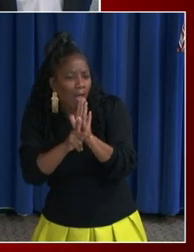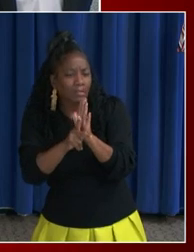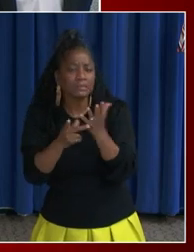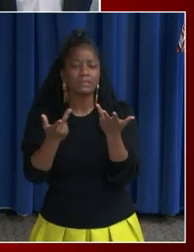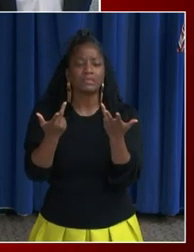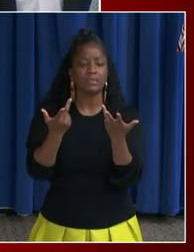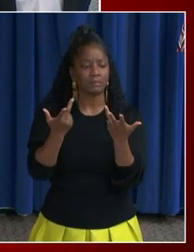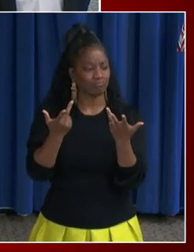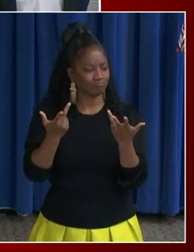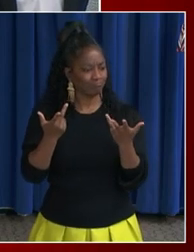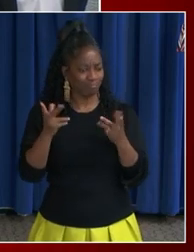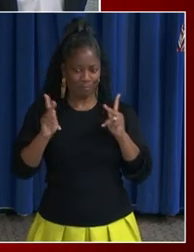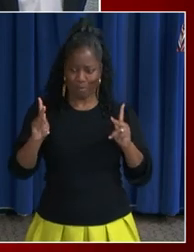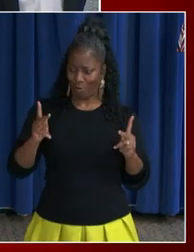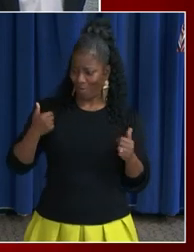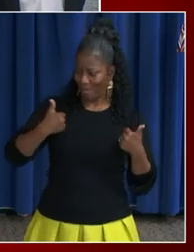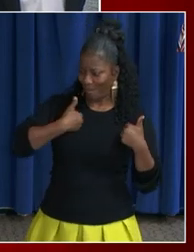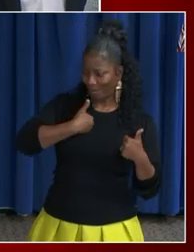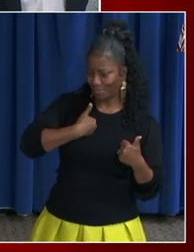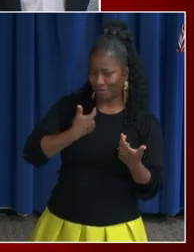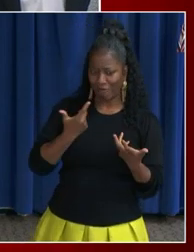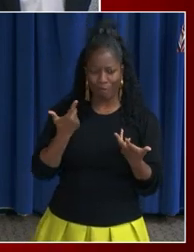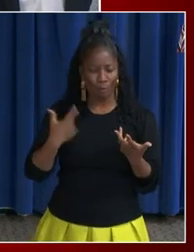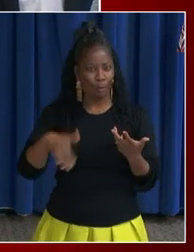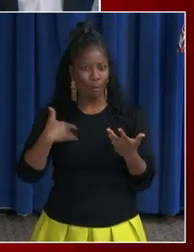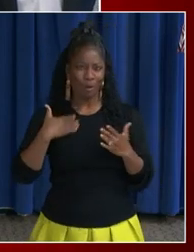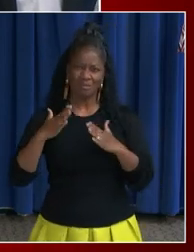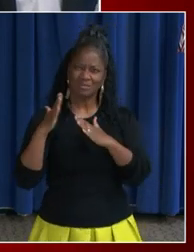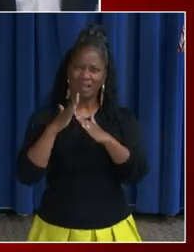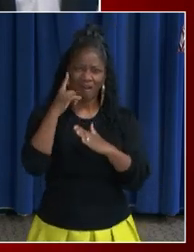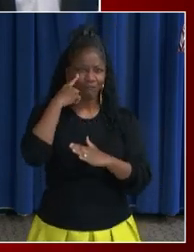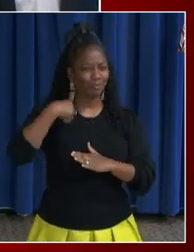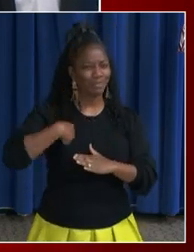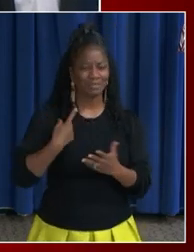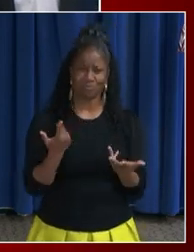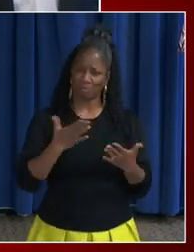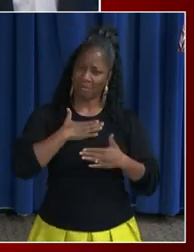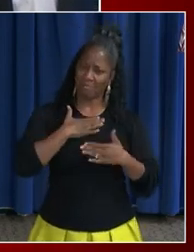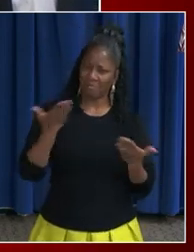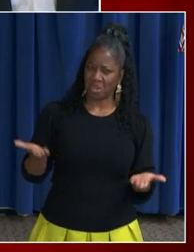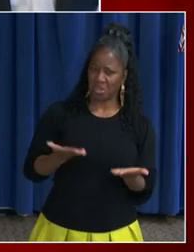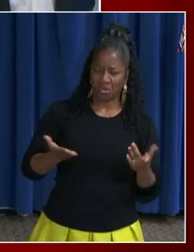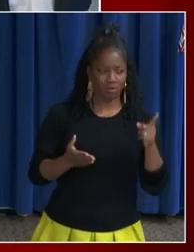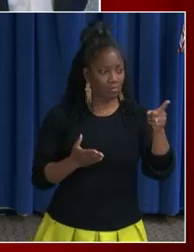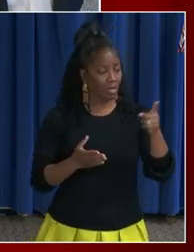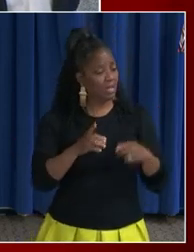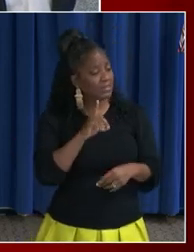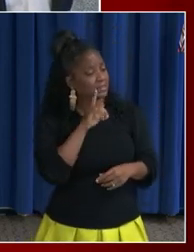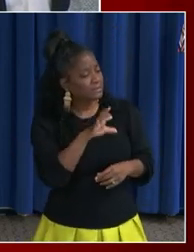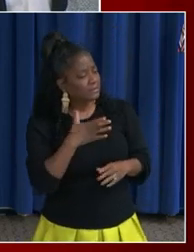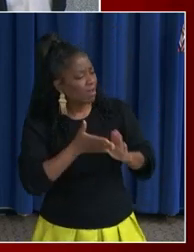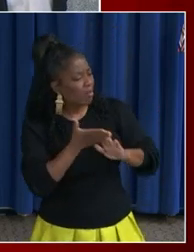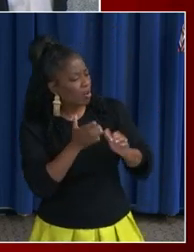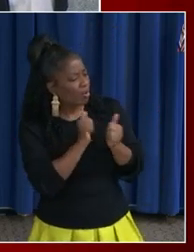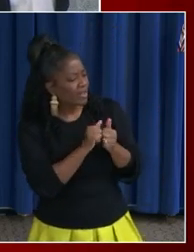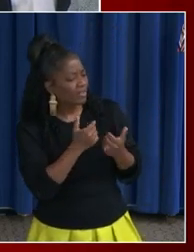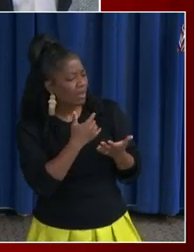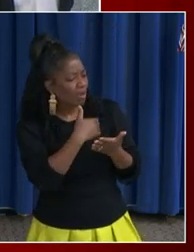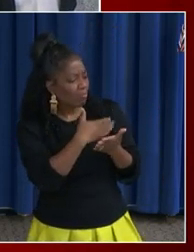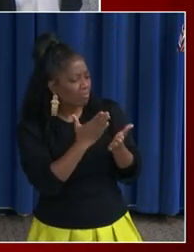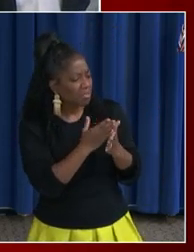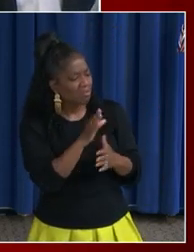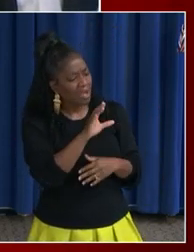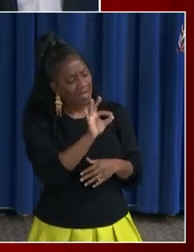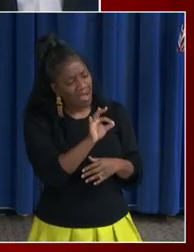like myself, like none other. So I'm very happy to be here. And DC is operating with a budget around